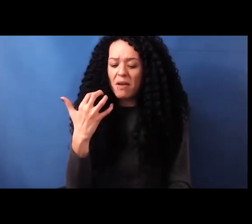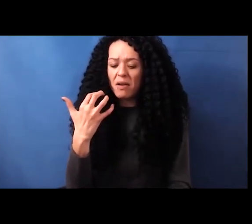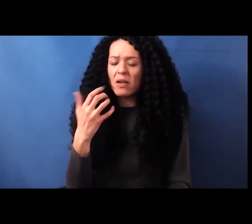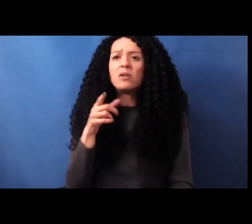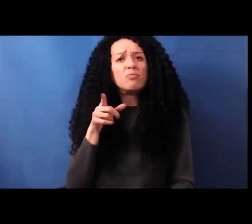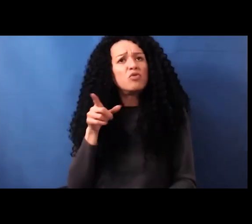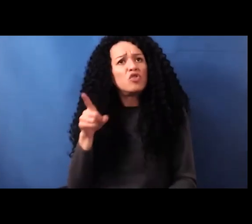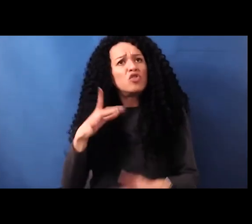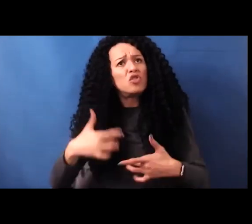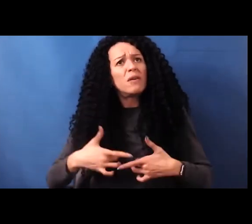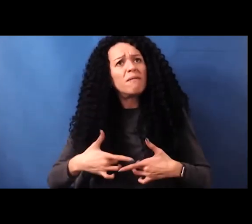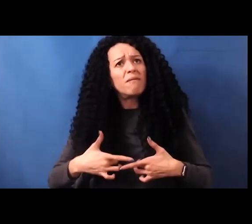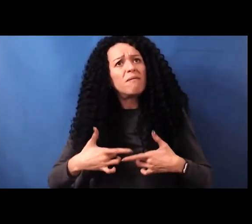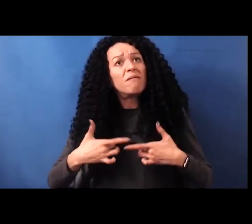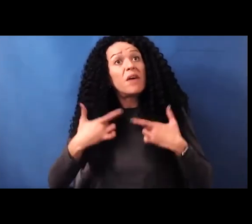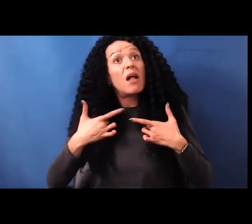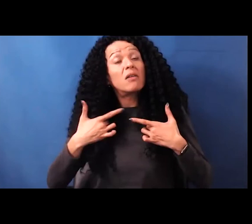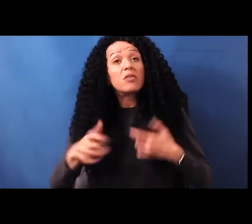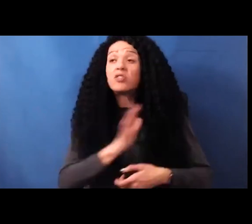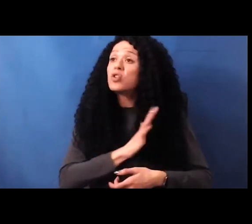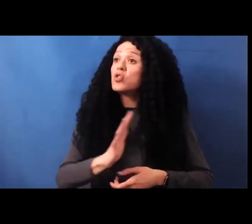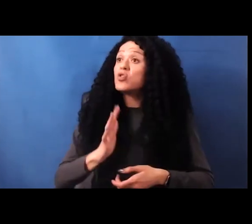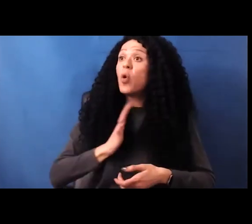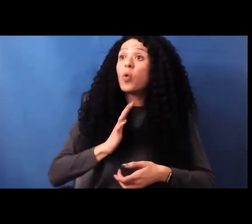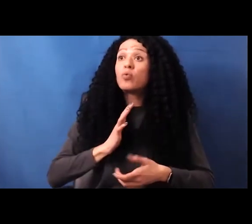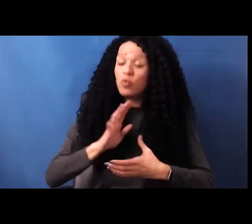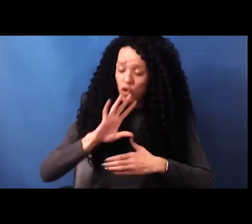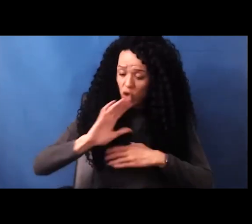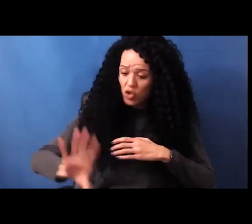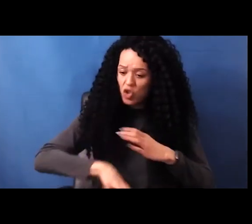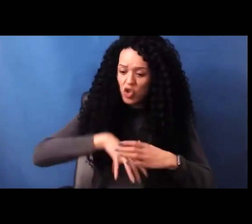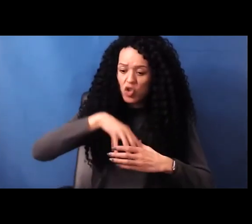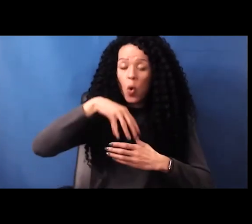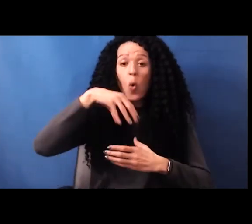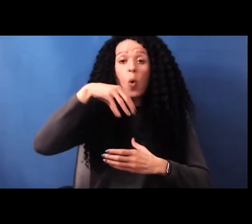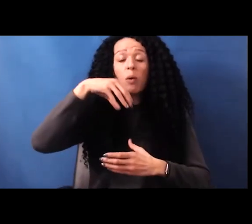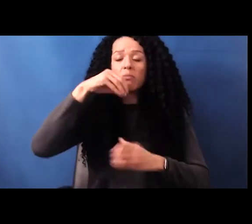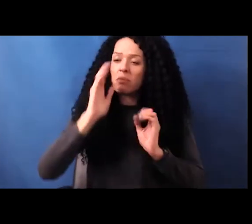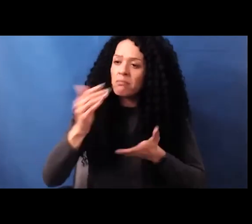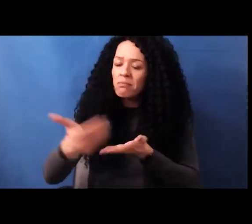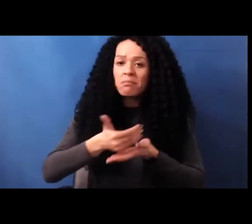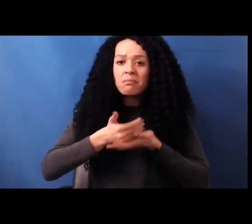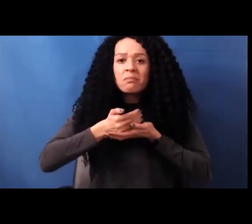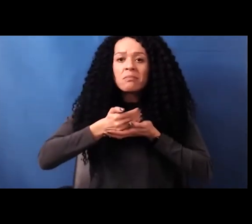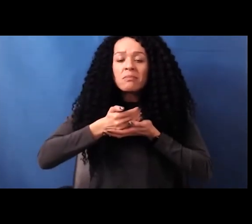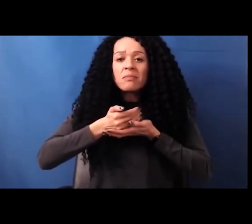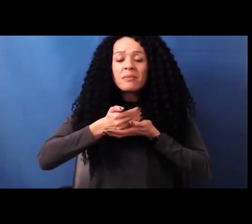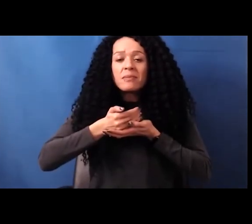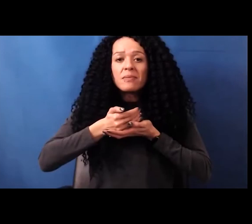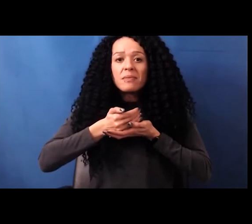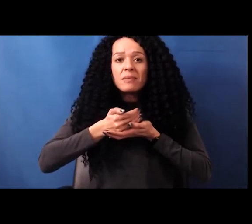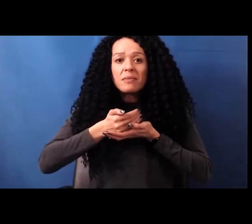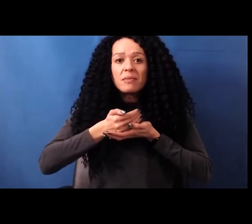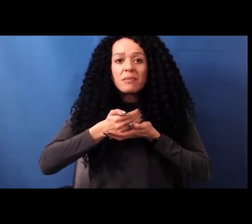brave. She felt that a soldier had a soul to be